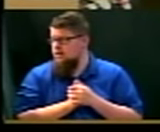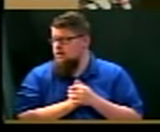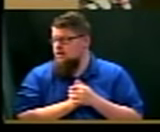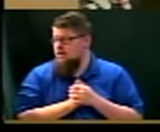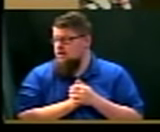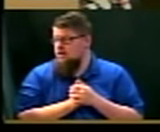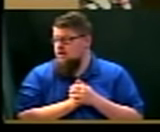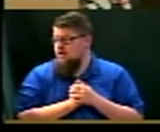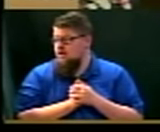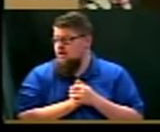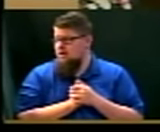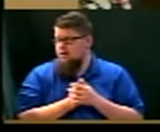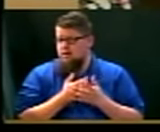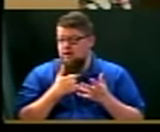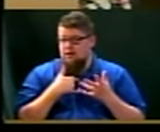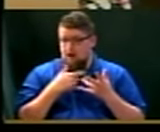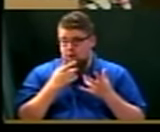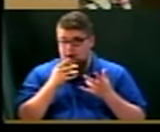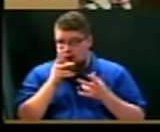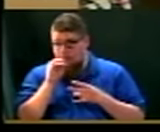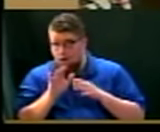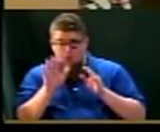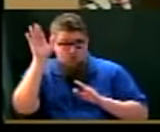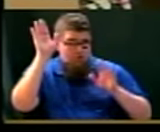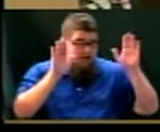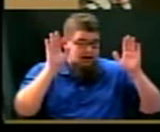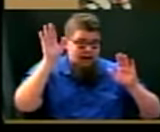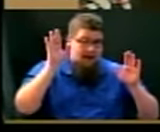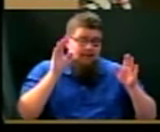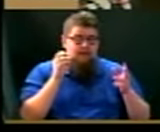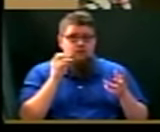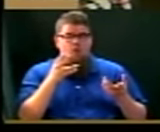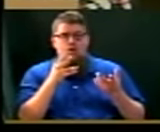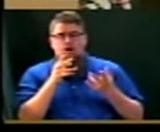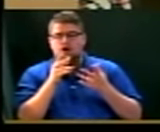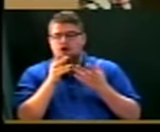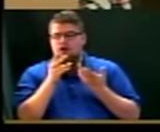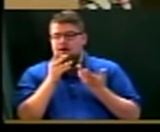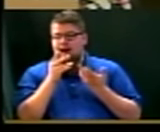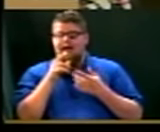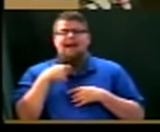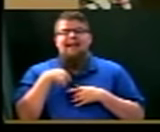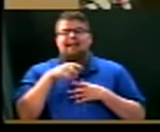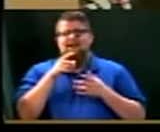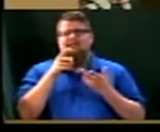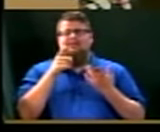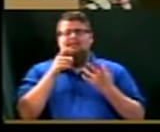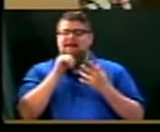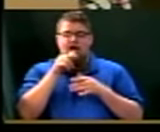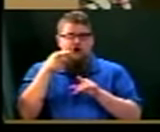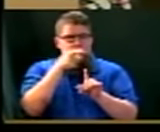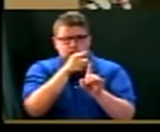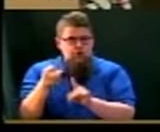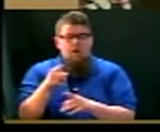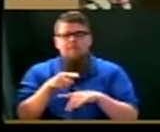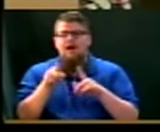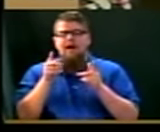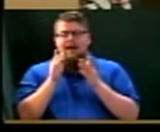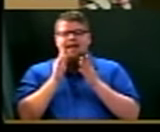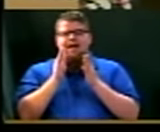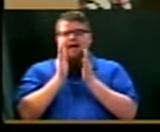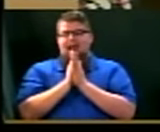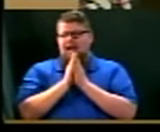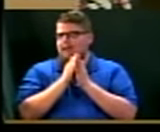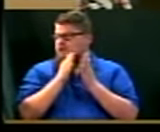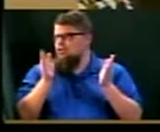mean, can are I we not? Taking a poll? Are we raising our hands? No. We just, I mean, I guess I need to ask, not you, but ask